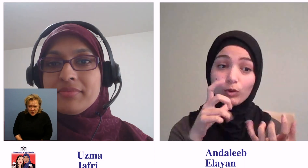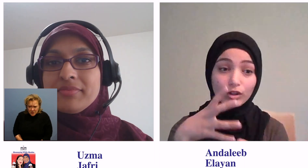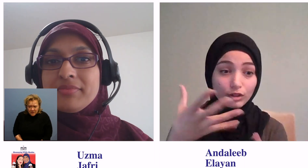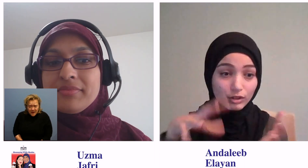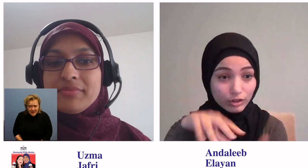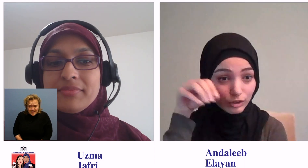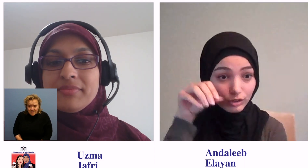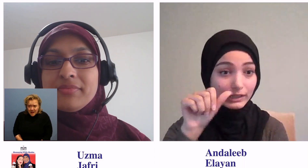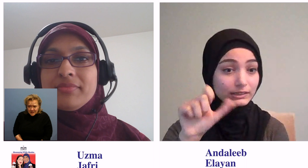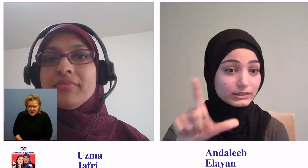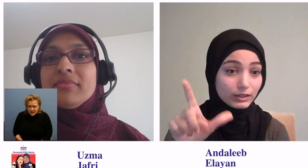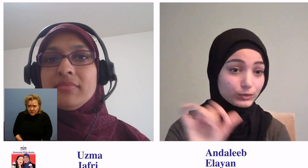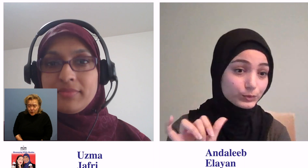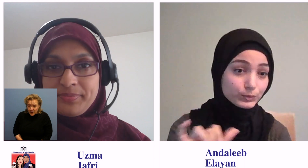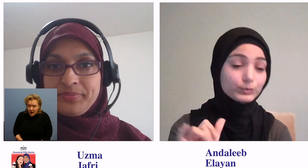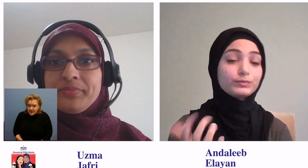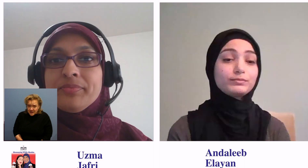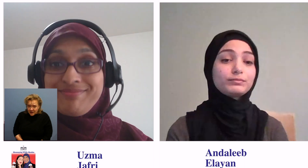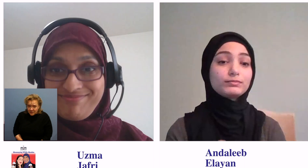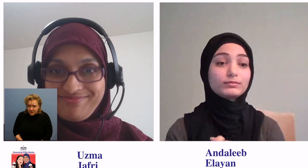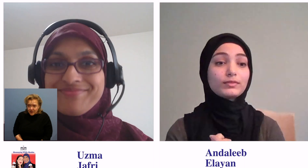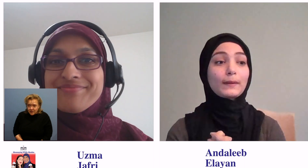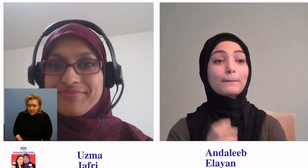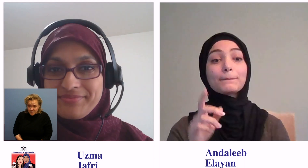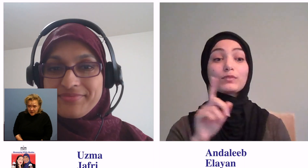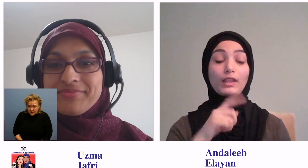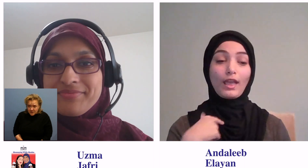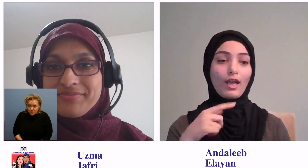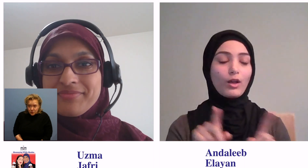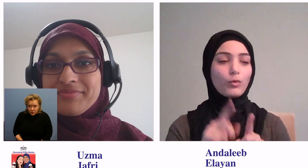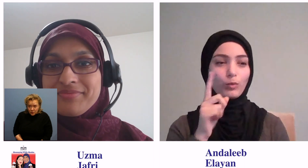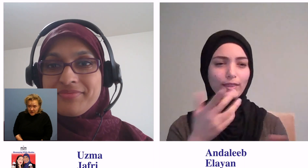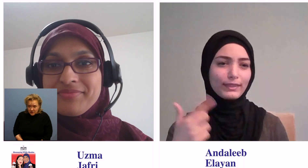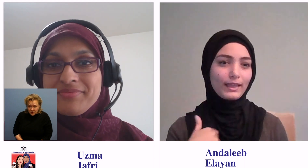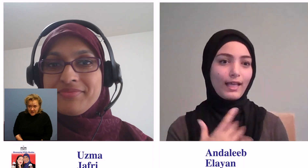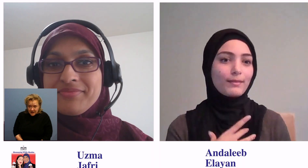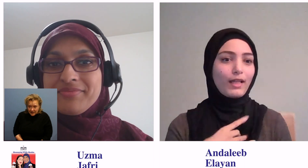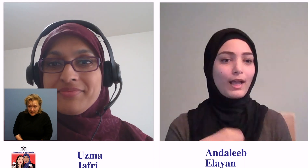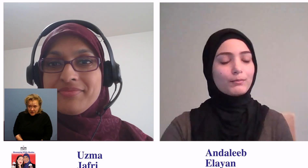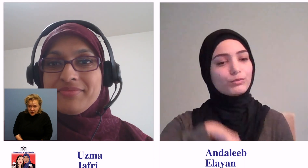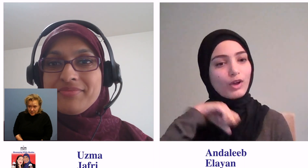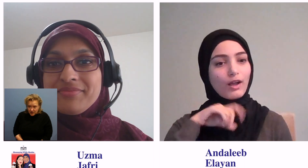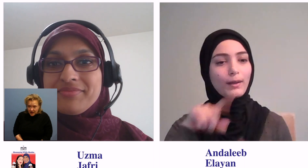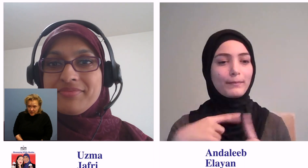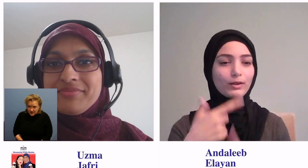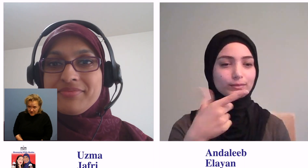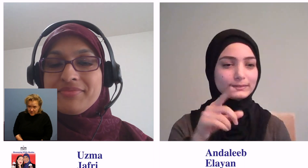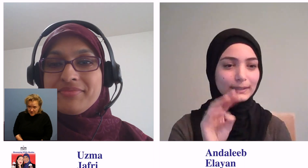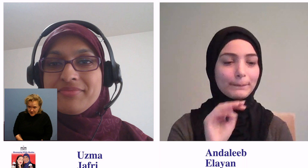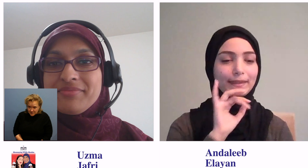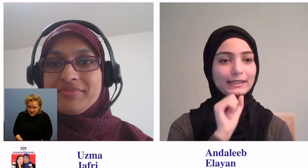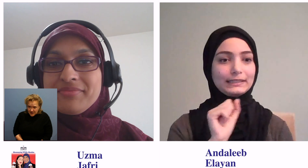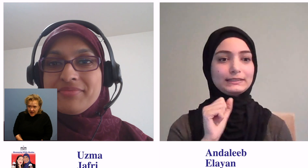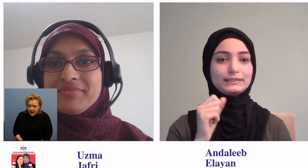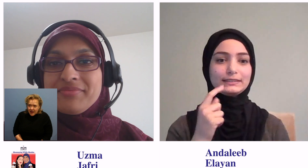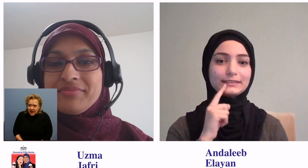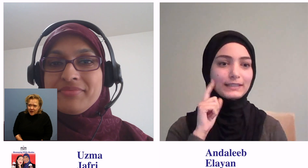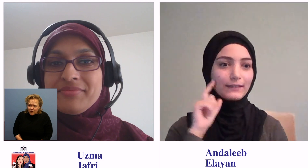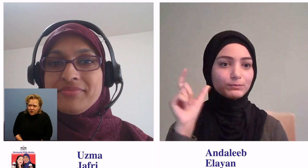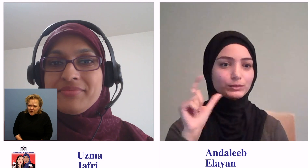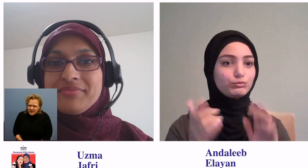Uh, we also have ASL classes for non-deaf Muslims who want to learn sign language to communicate with deaf Muslims.